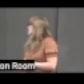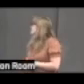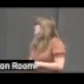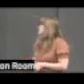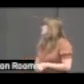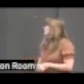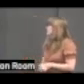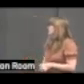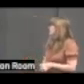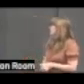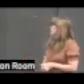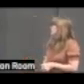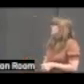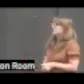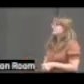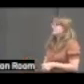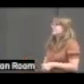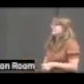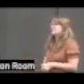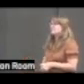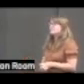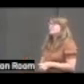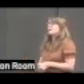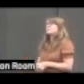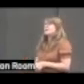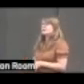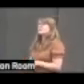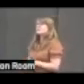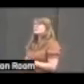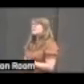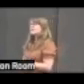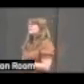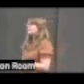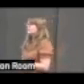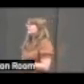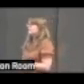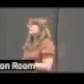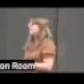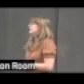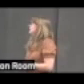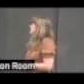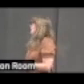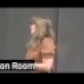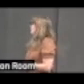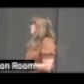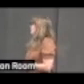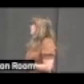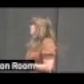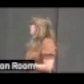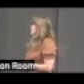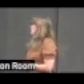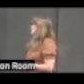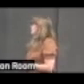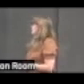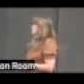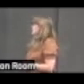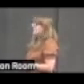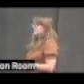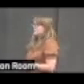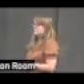current study going into the social systems of more complex group animals. So we're doing a study on the